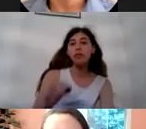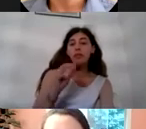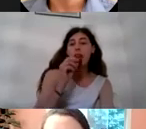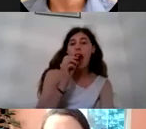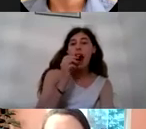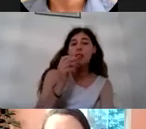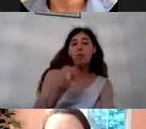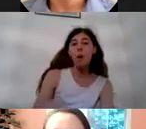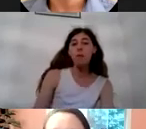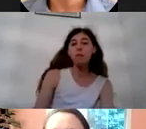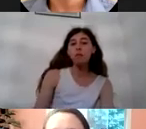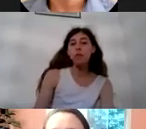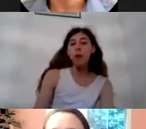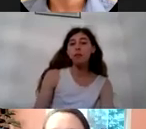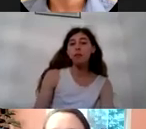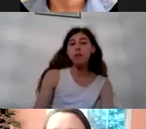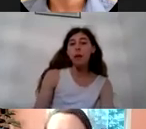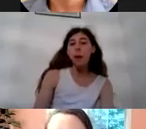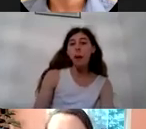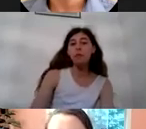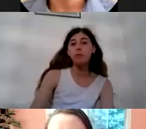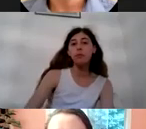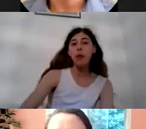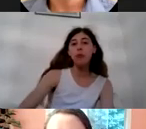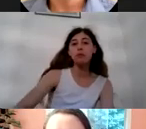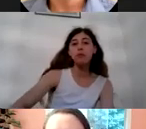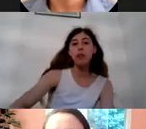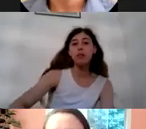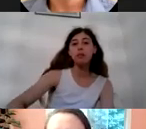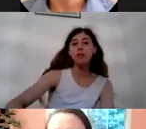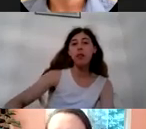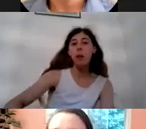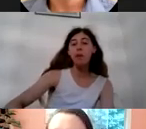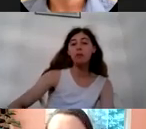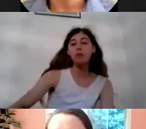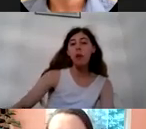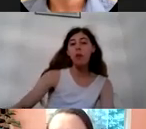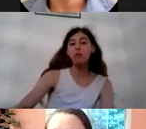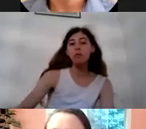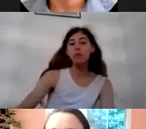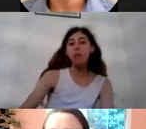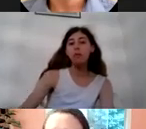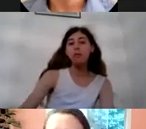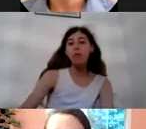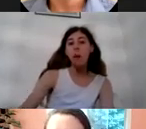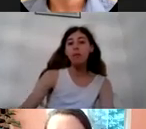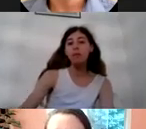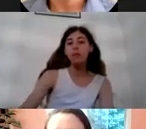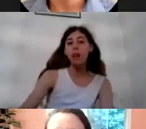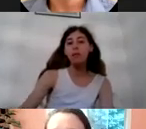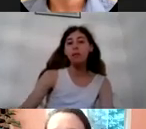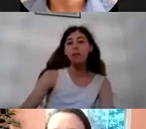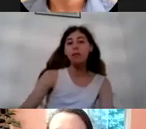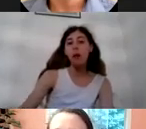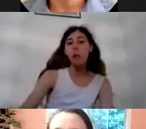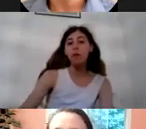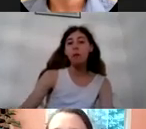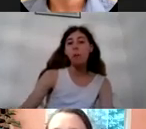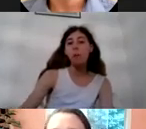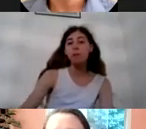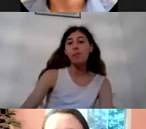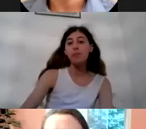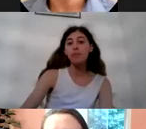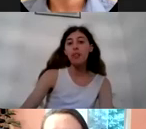our participants. So the words on the screen that are italicized or within a different font